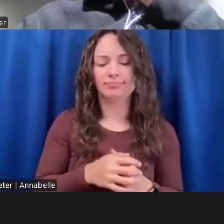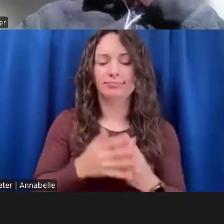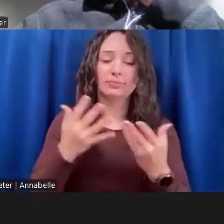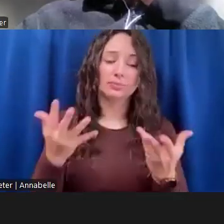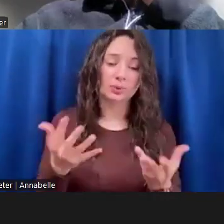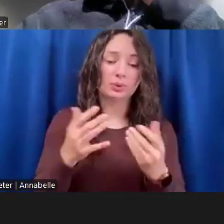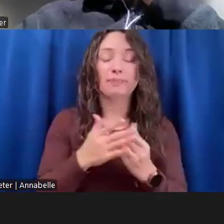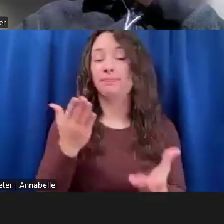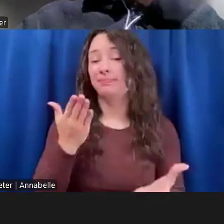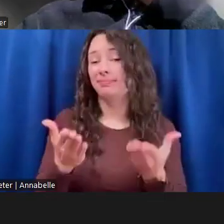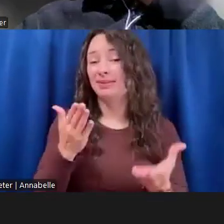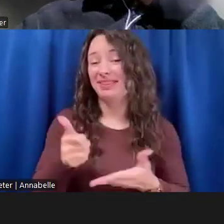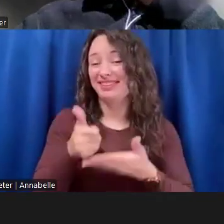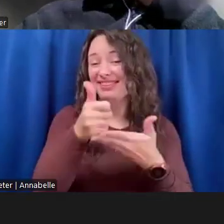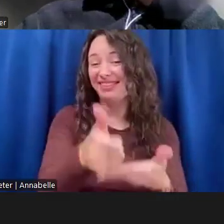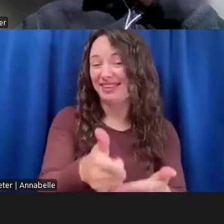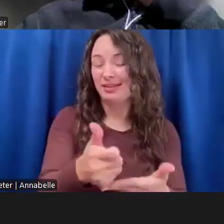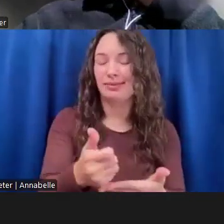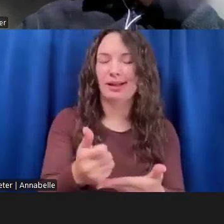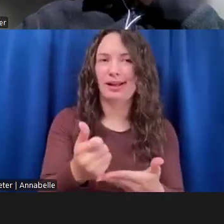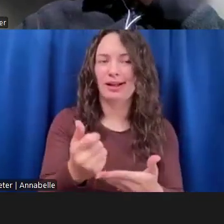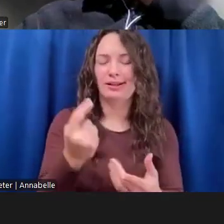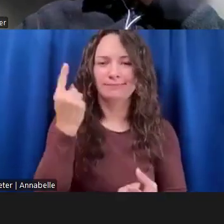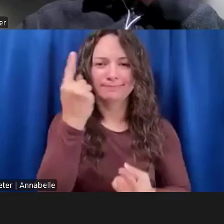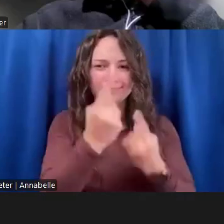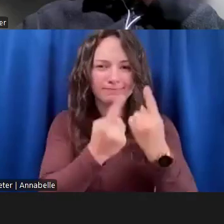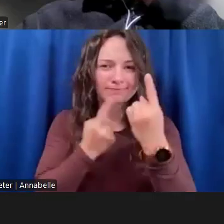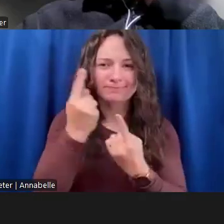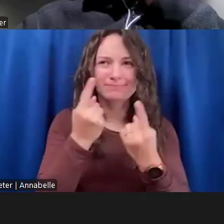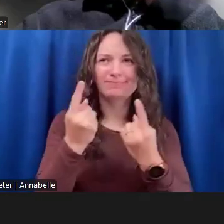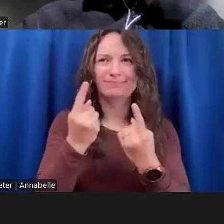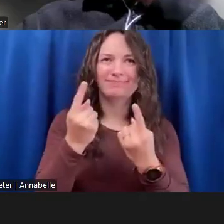more outside the box too, is to, as things get more wacky,